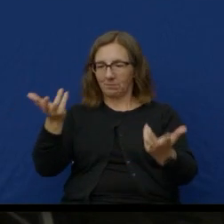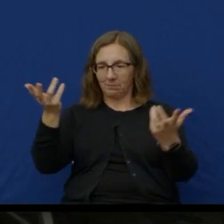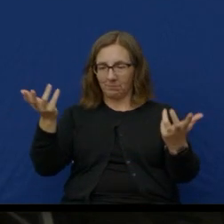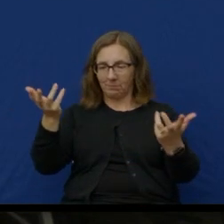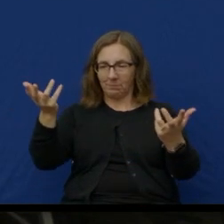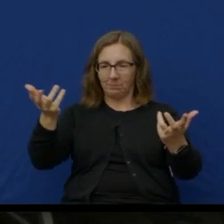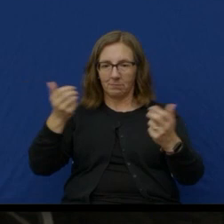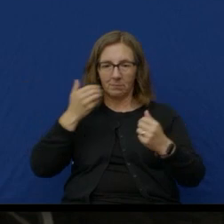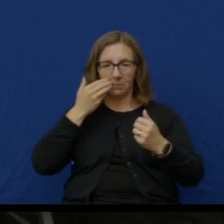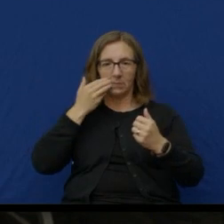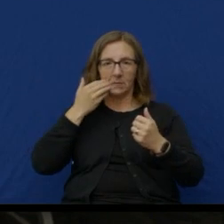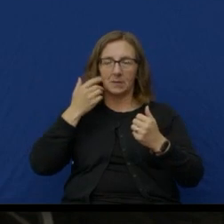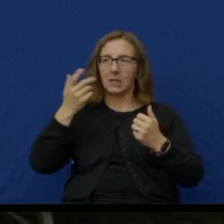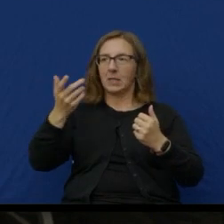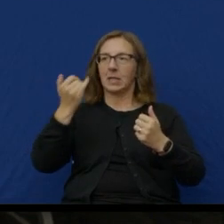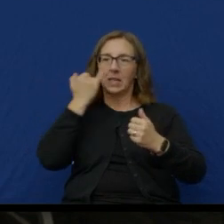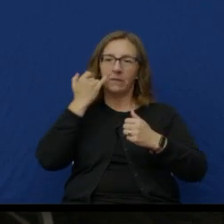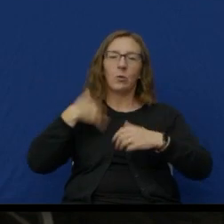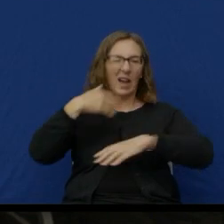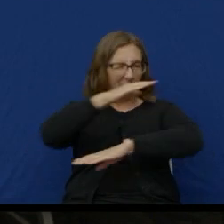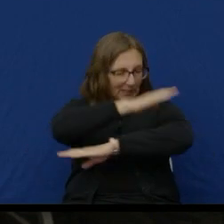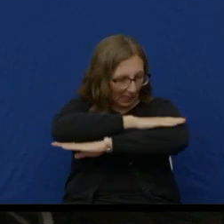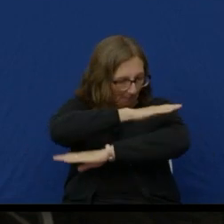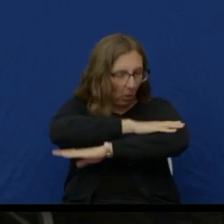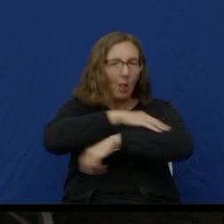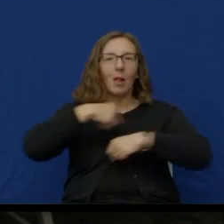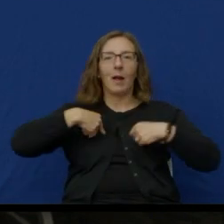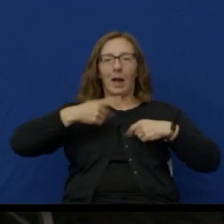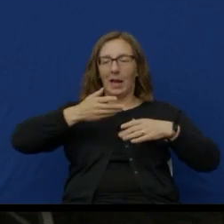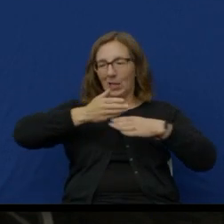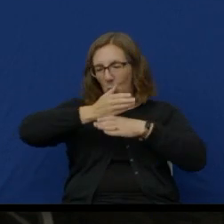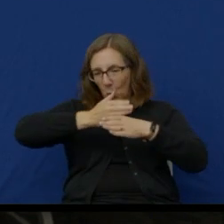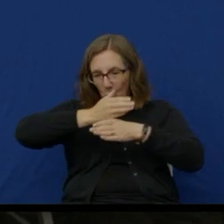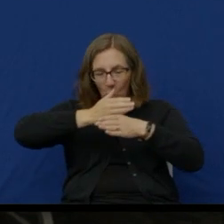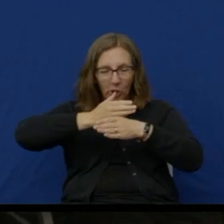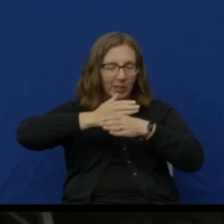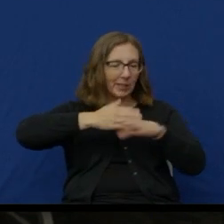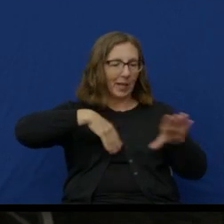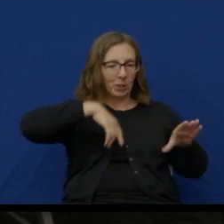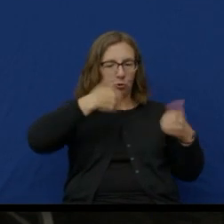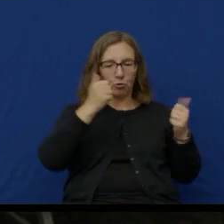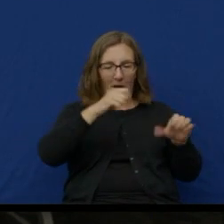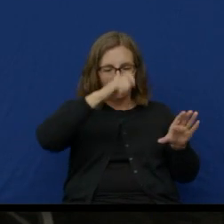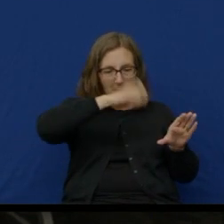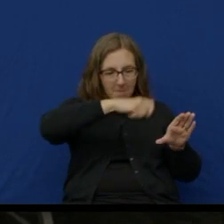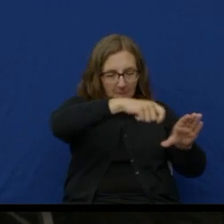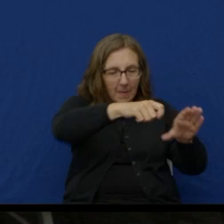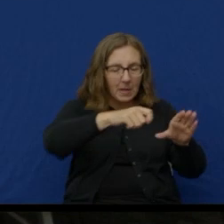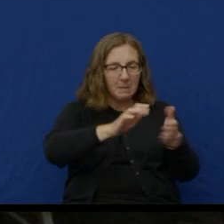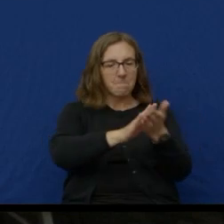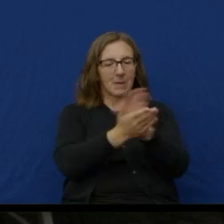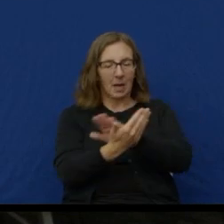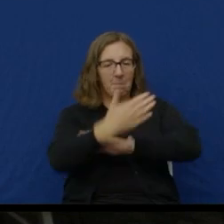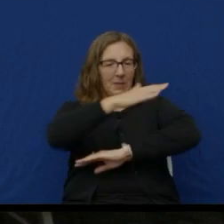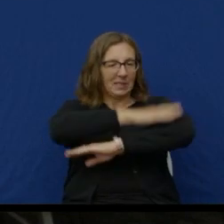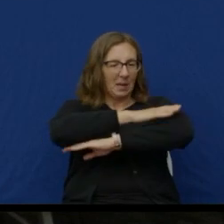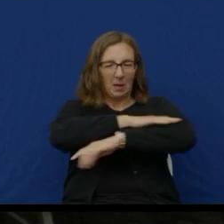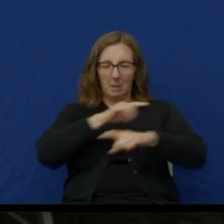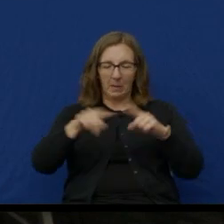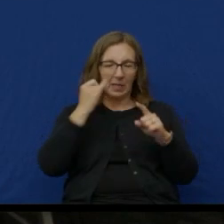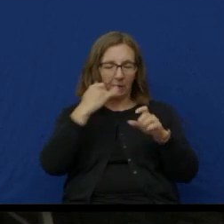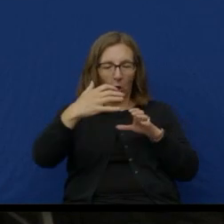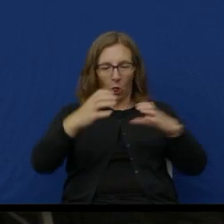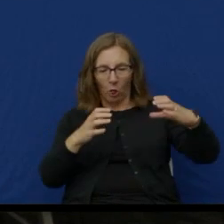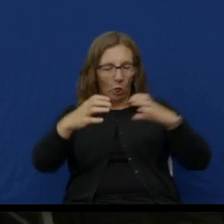always take these 10-penny nails and tap them in place and have all these things they look like a structure, but they don't stick with them long enough. You can thump them and